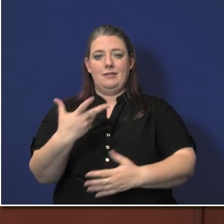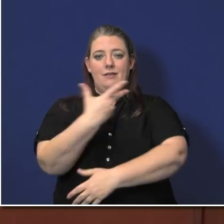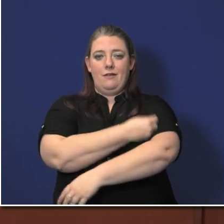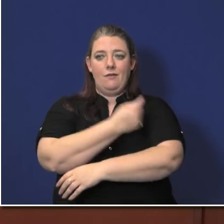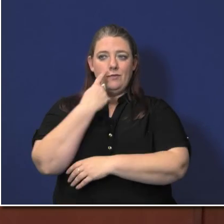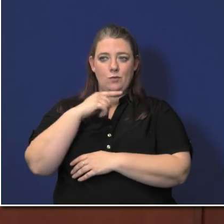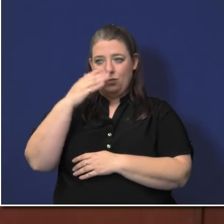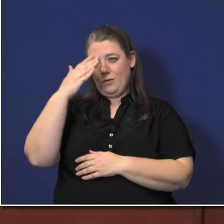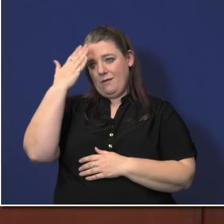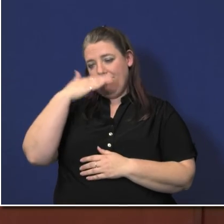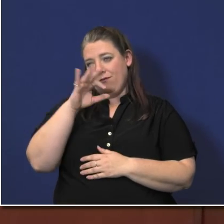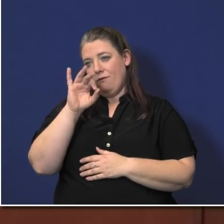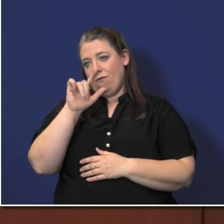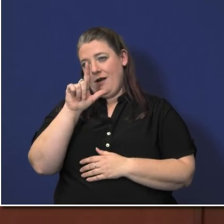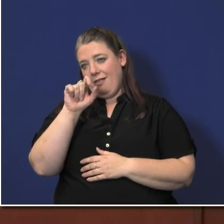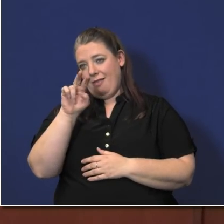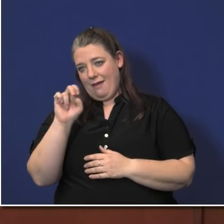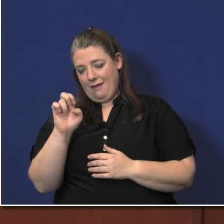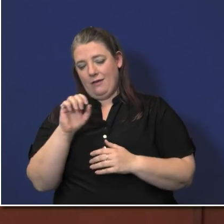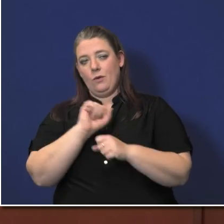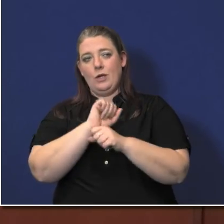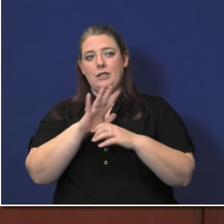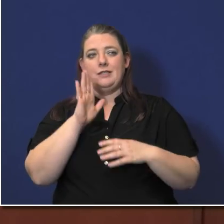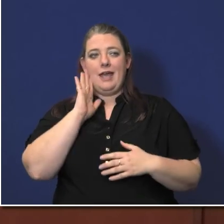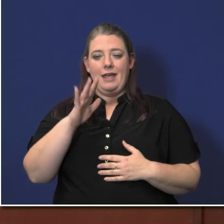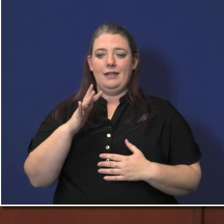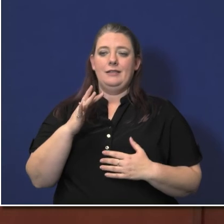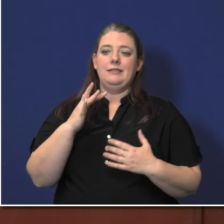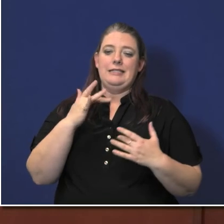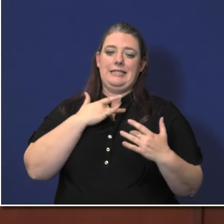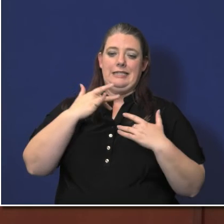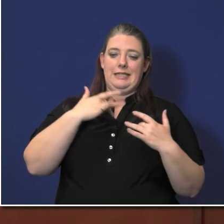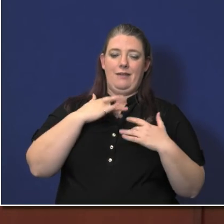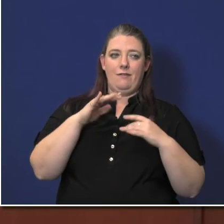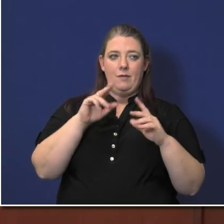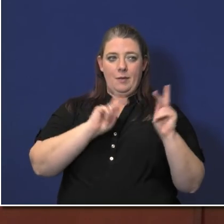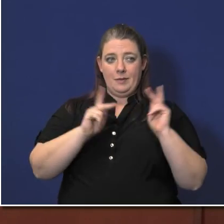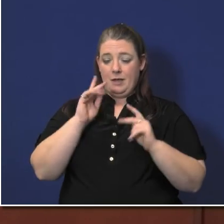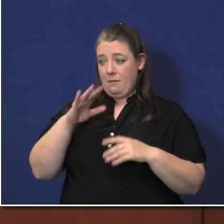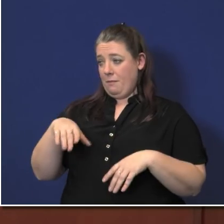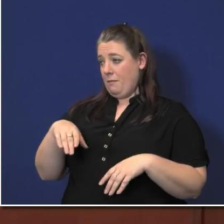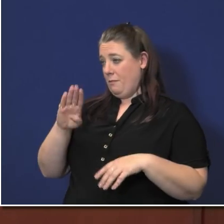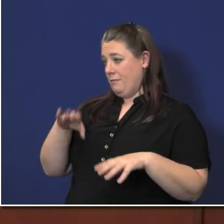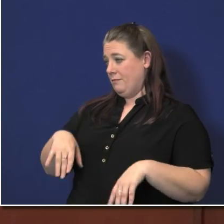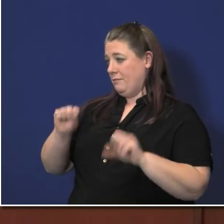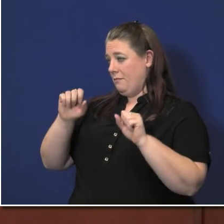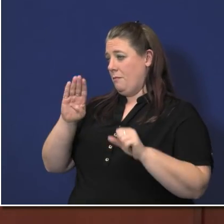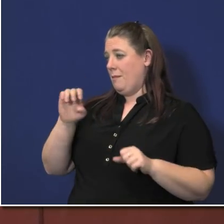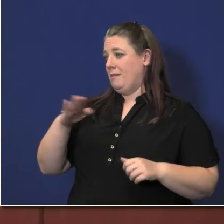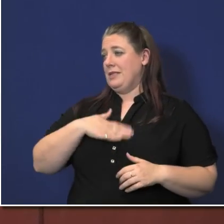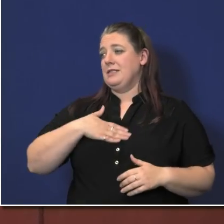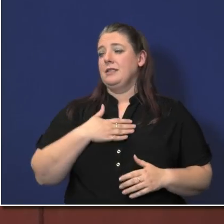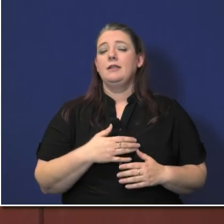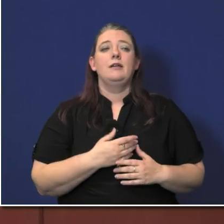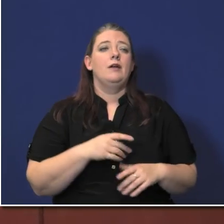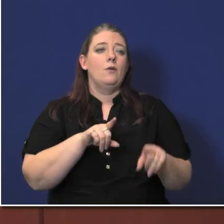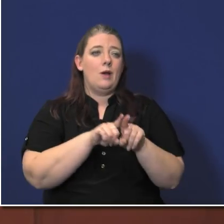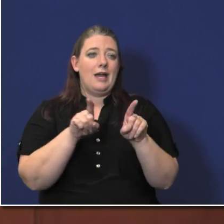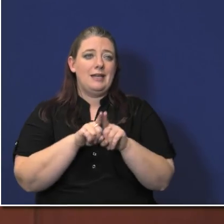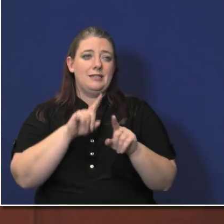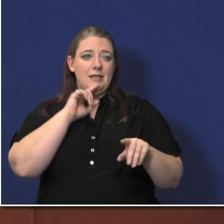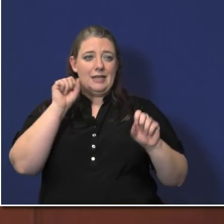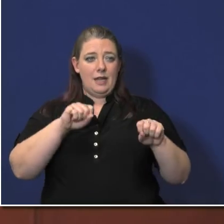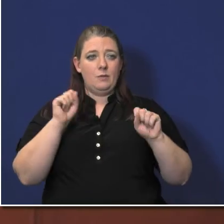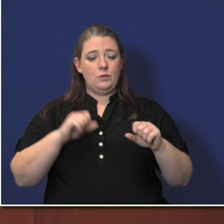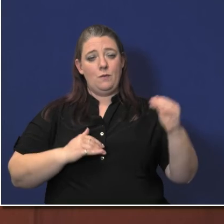workers and vulnerable populations. And Bob, if you'll take over for me. Sure. Whereas, in order to balance